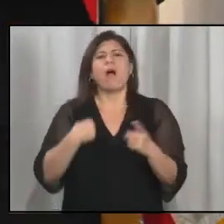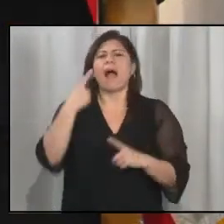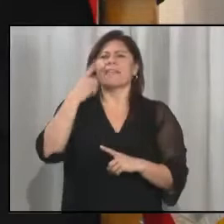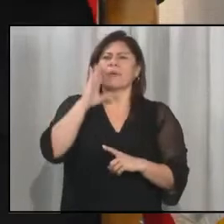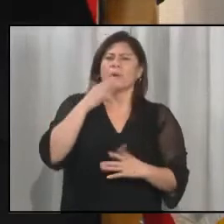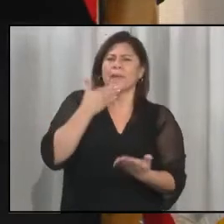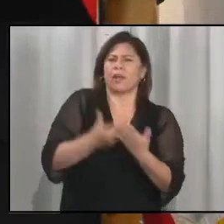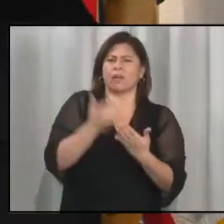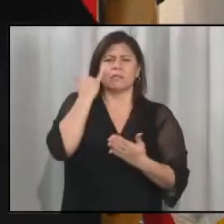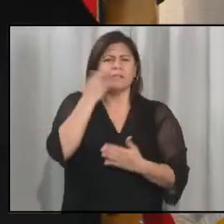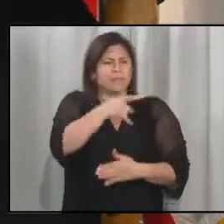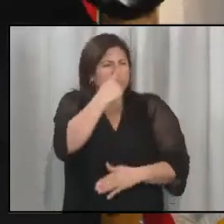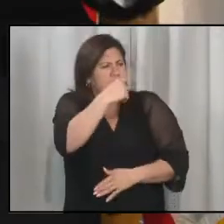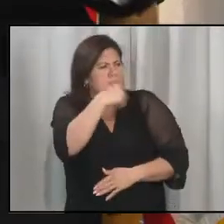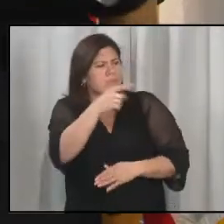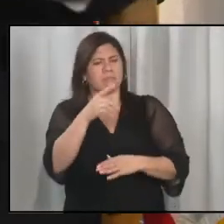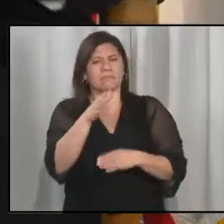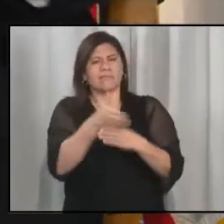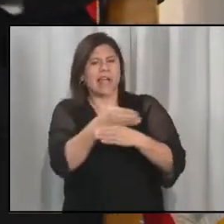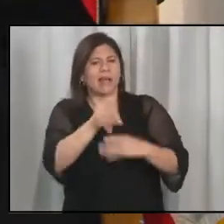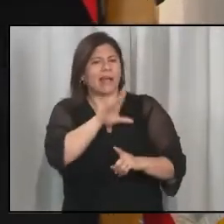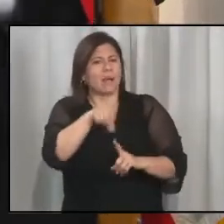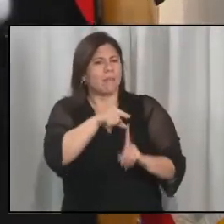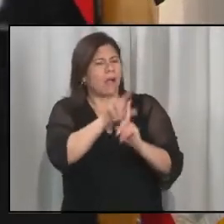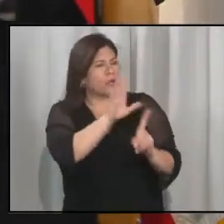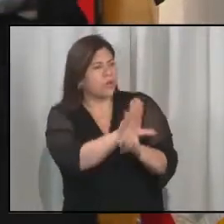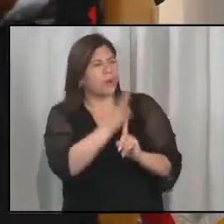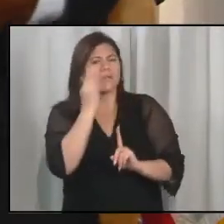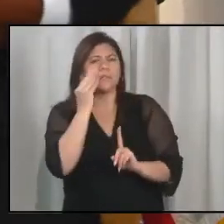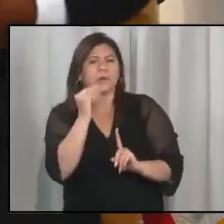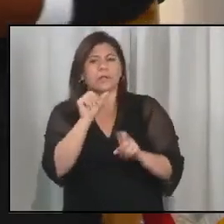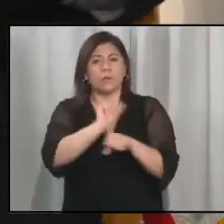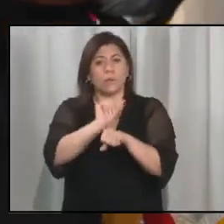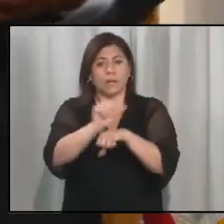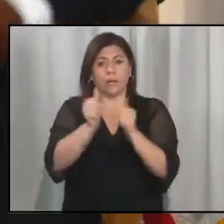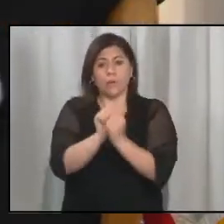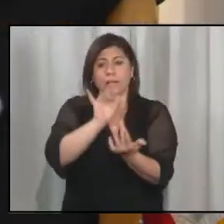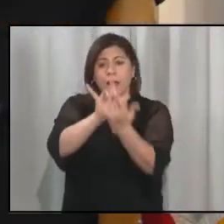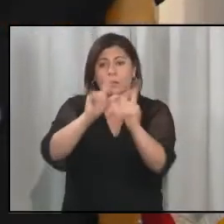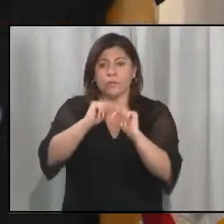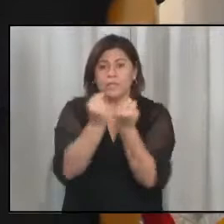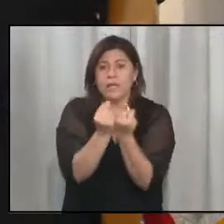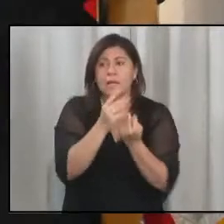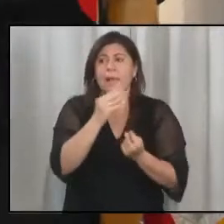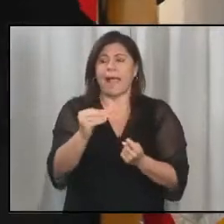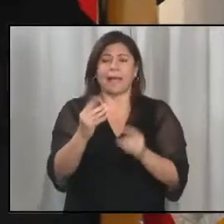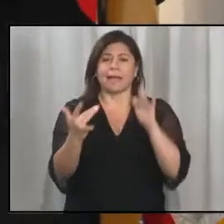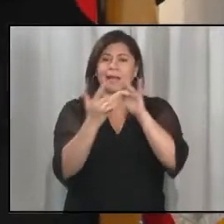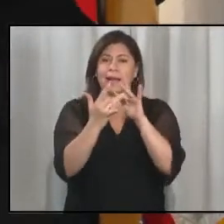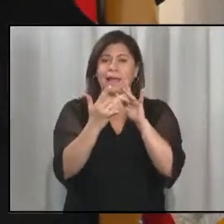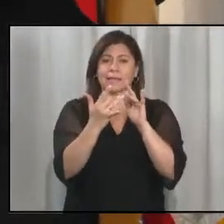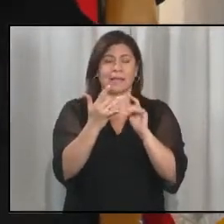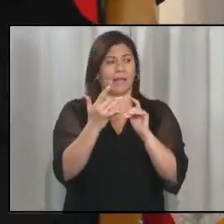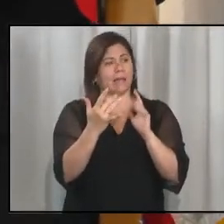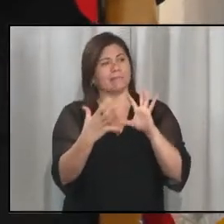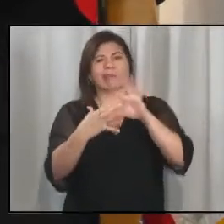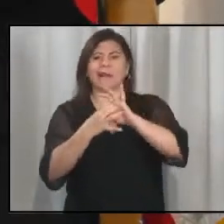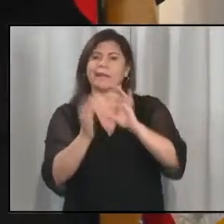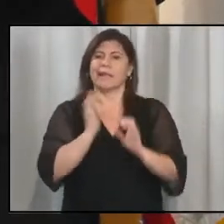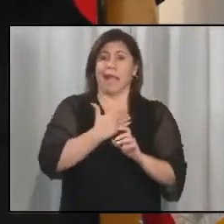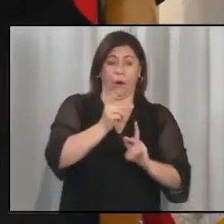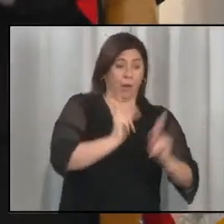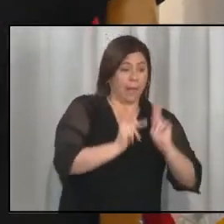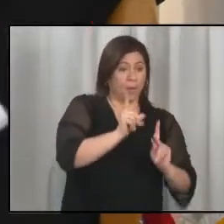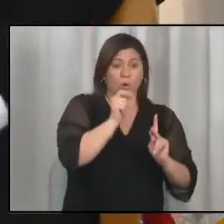you were to just share about your experiences working with our outreach team and connecting us with connecting our unhoused